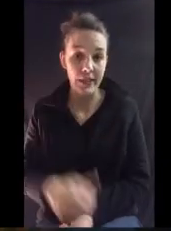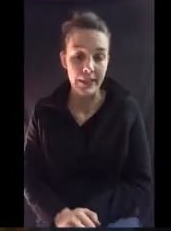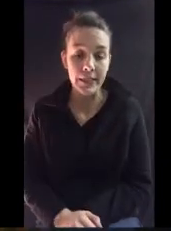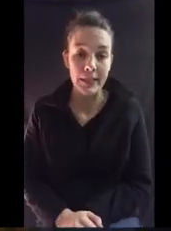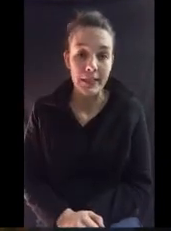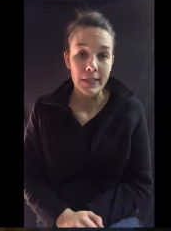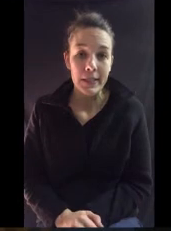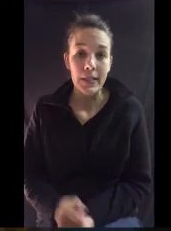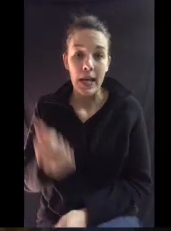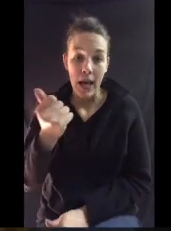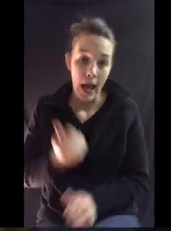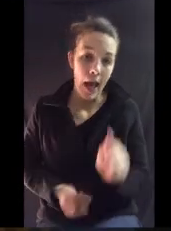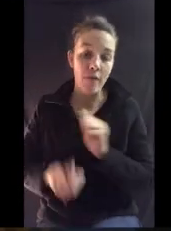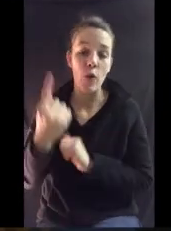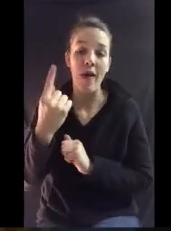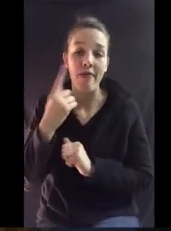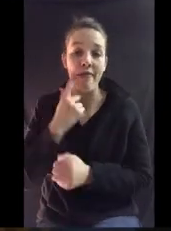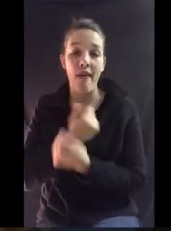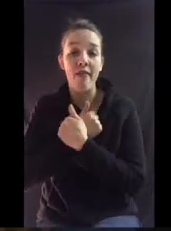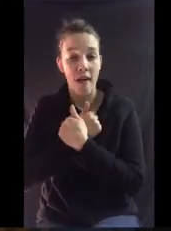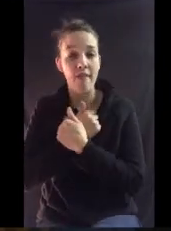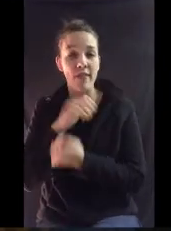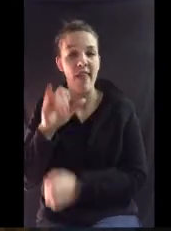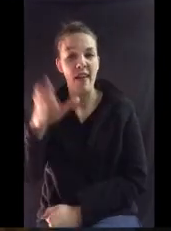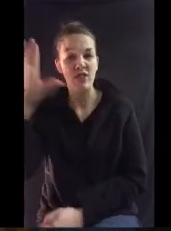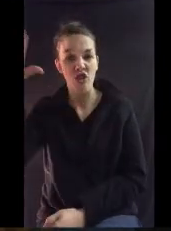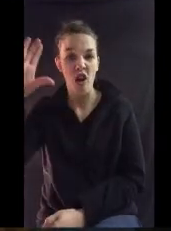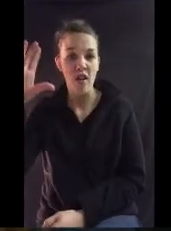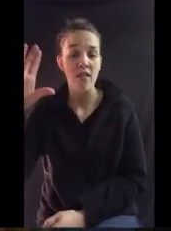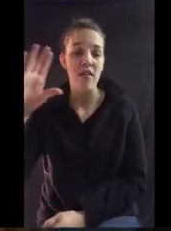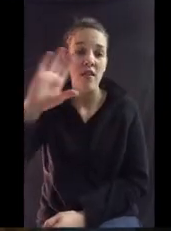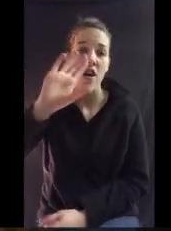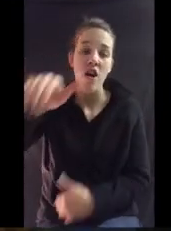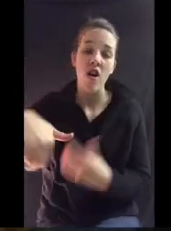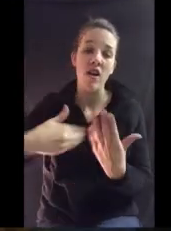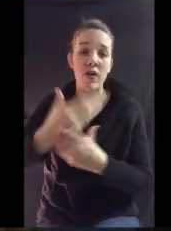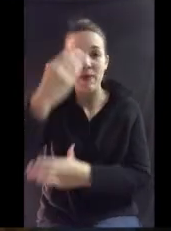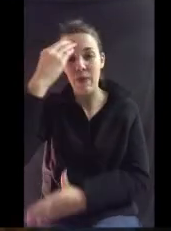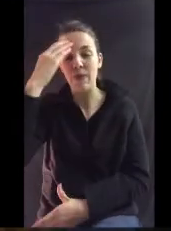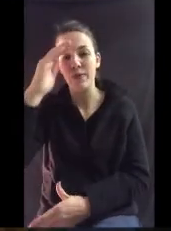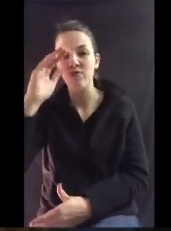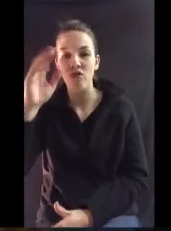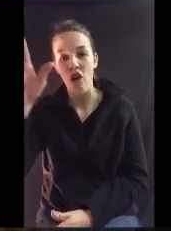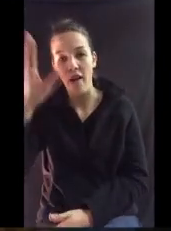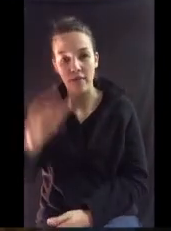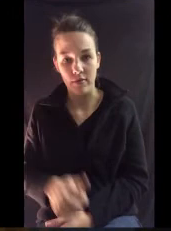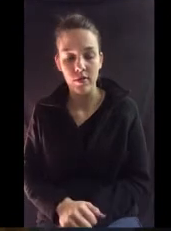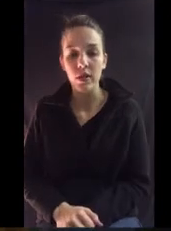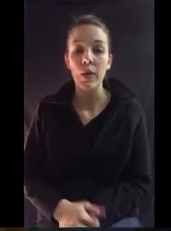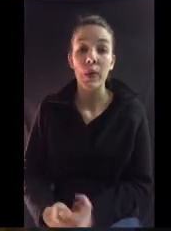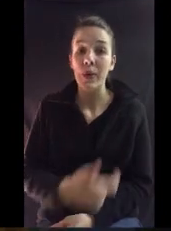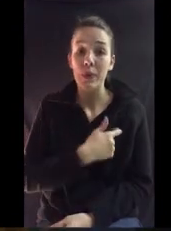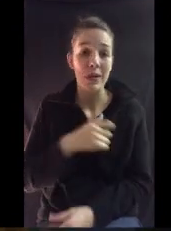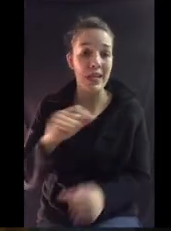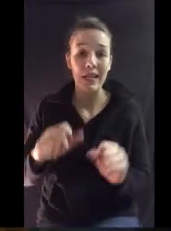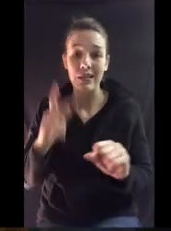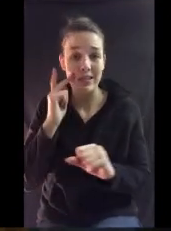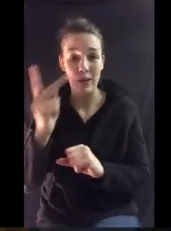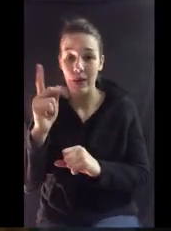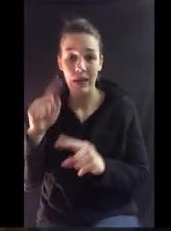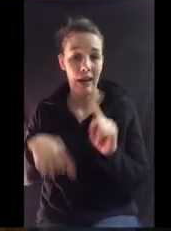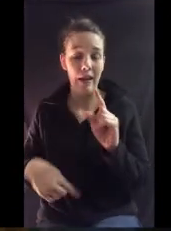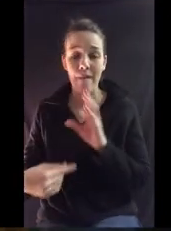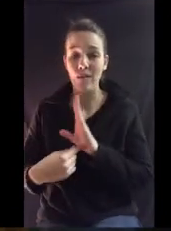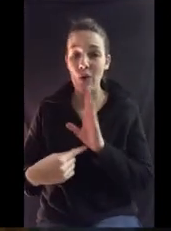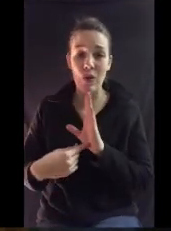for love is of God. And everyone that loves is of God and knows God.